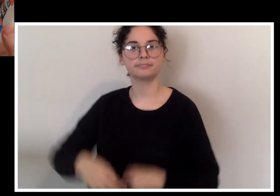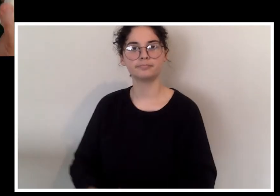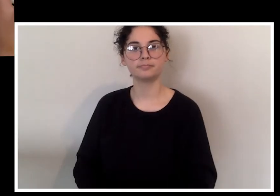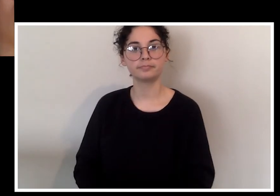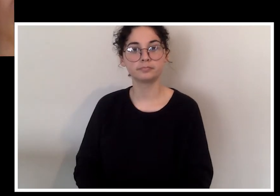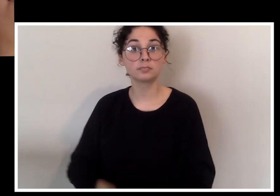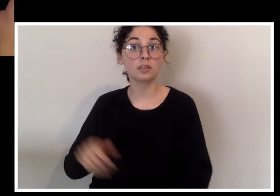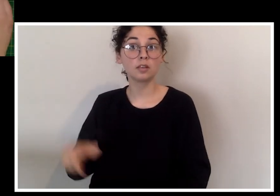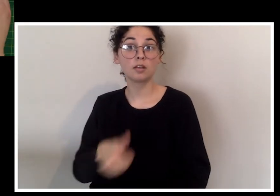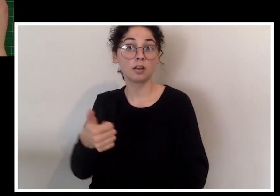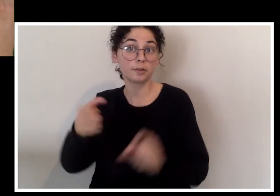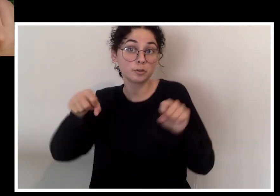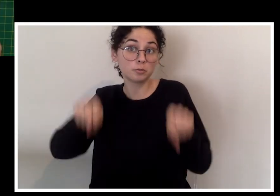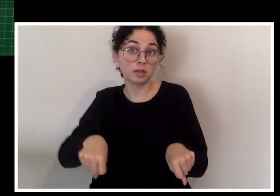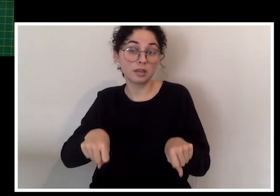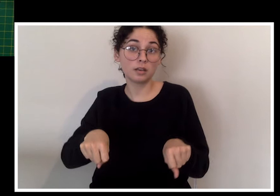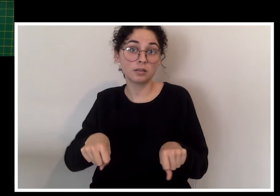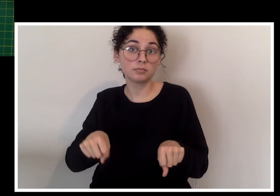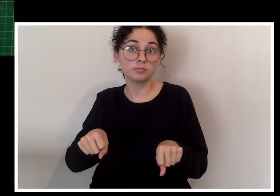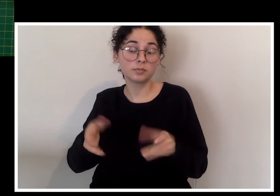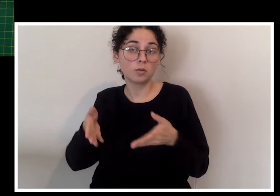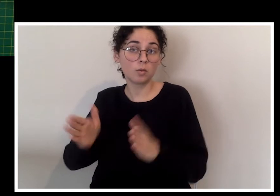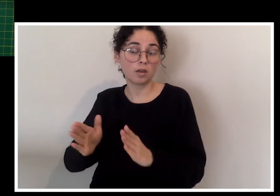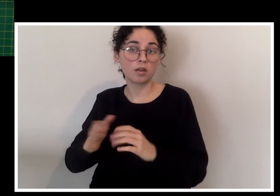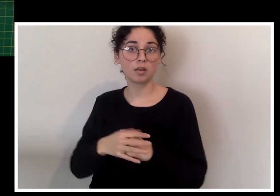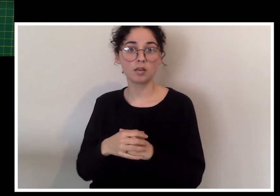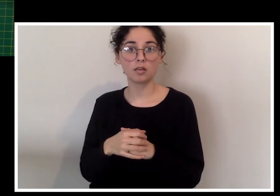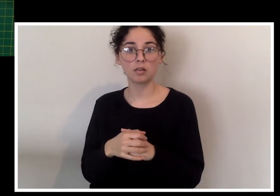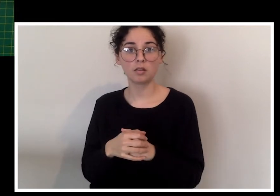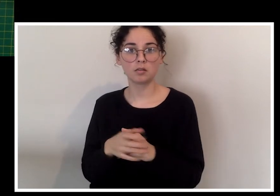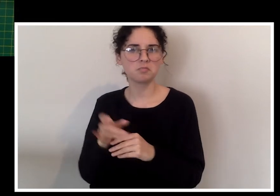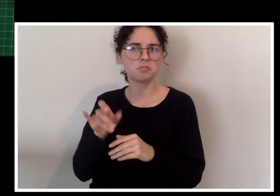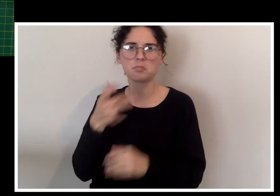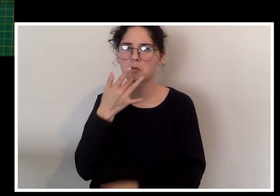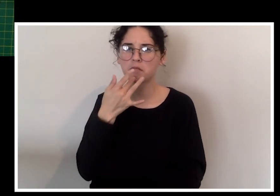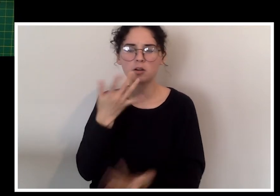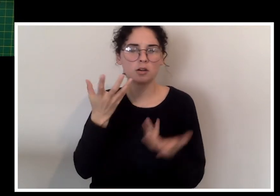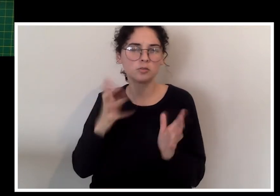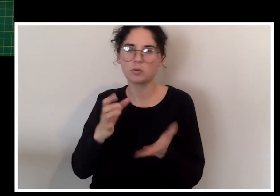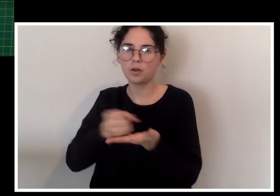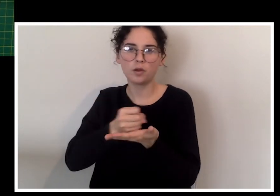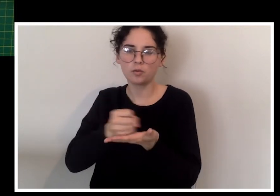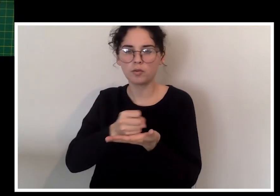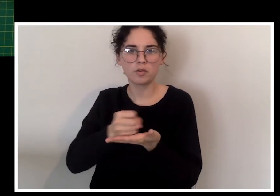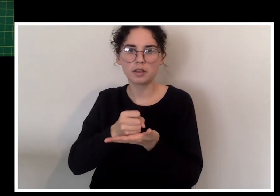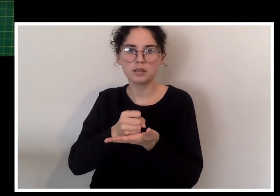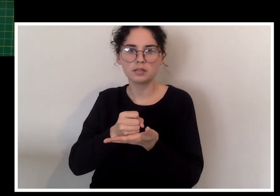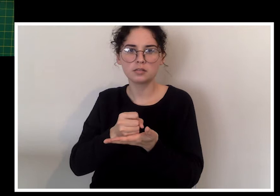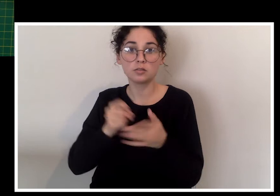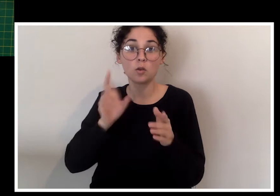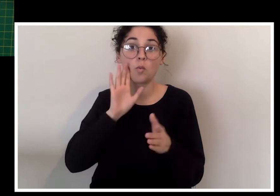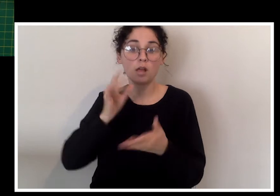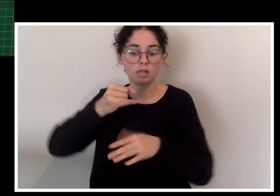Another way to do that, if you don't want to erase or you don't have a nice big eraser, is when you're going